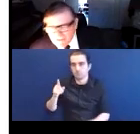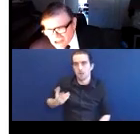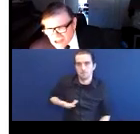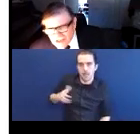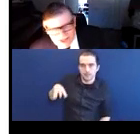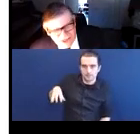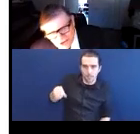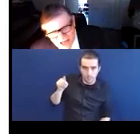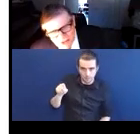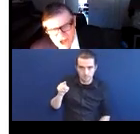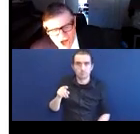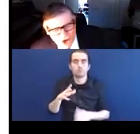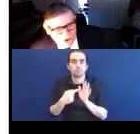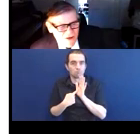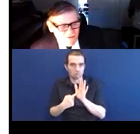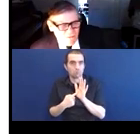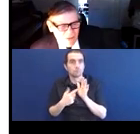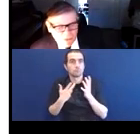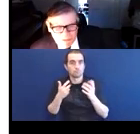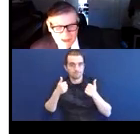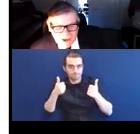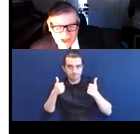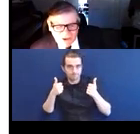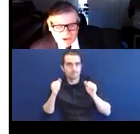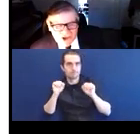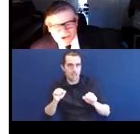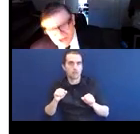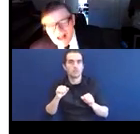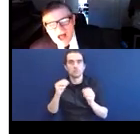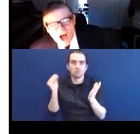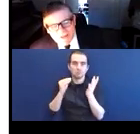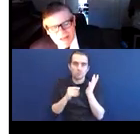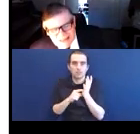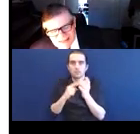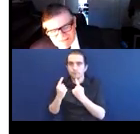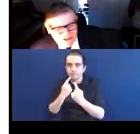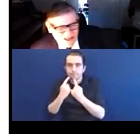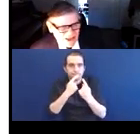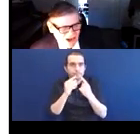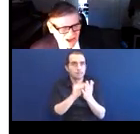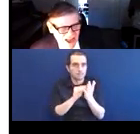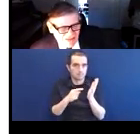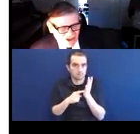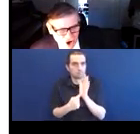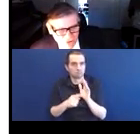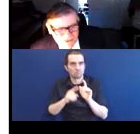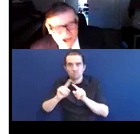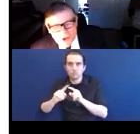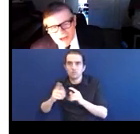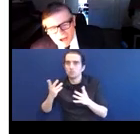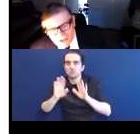So for instance, in the UK, we know that people with mental health issues, only about 7% are actually having